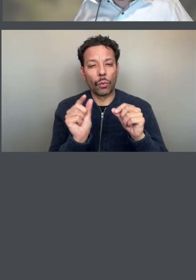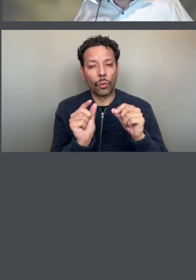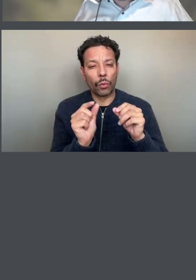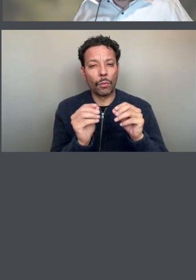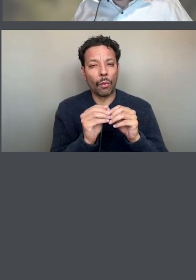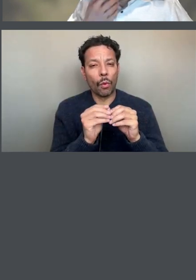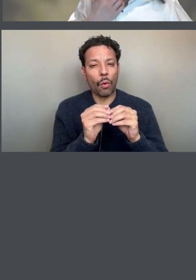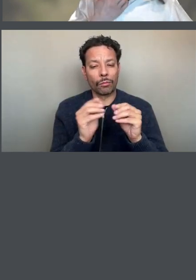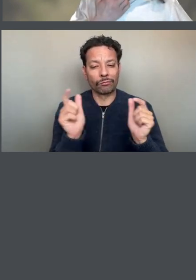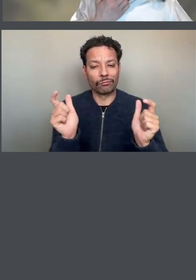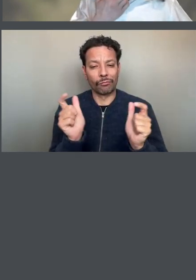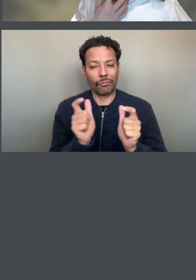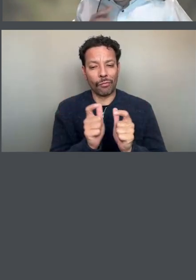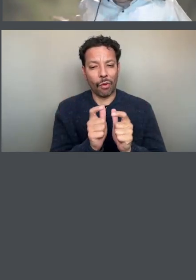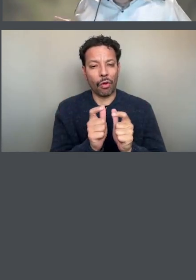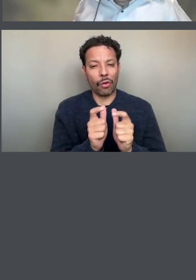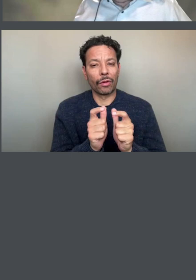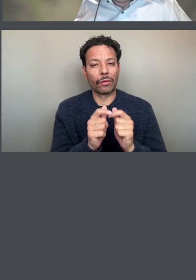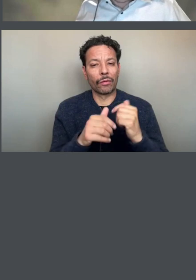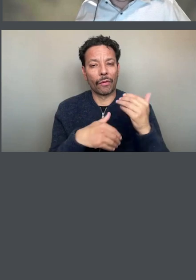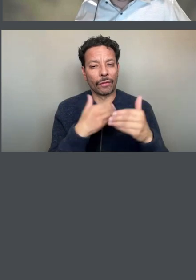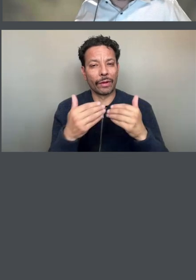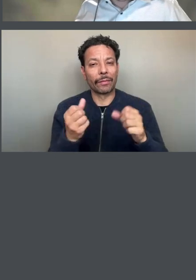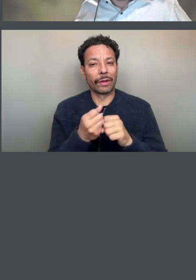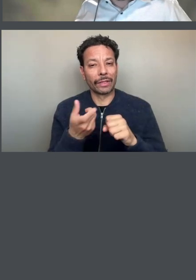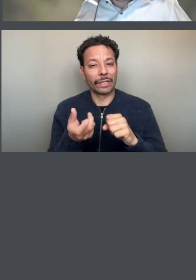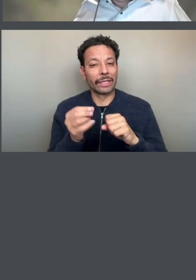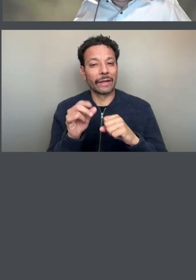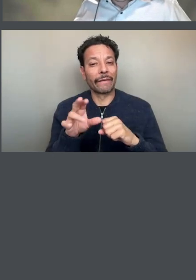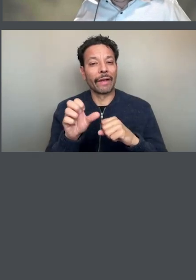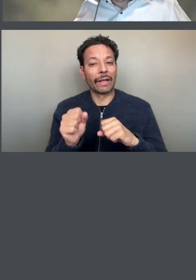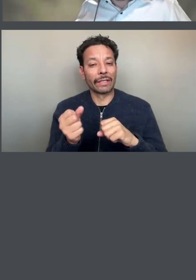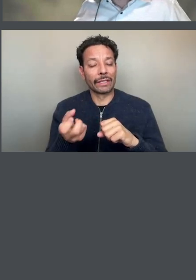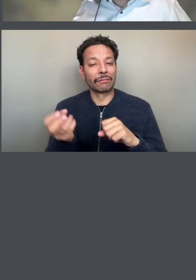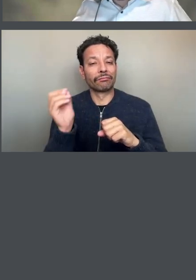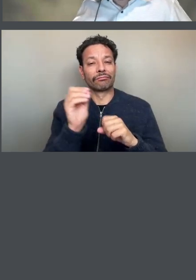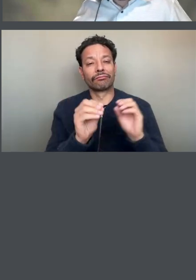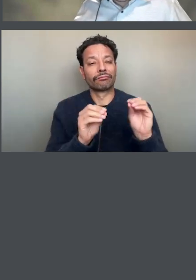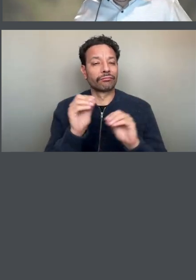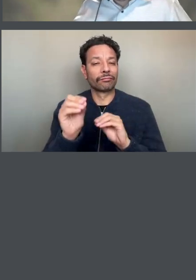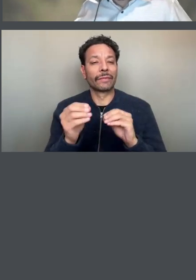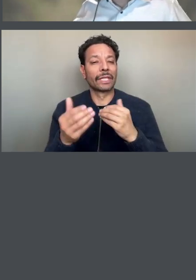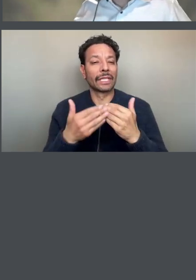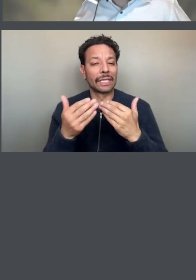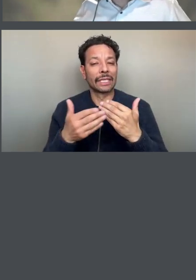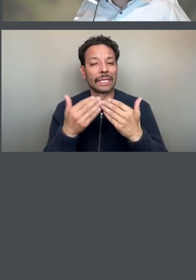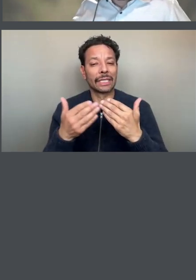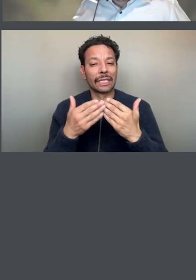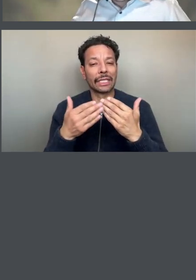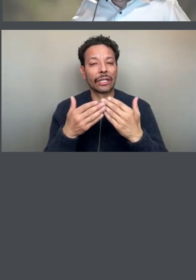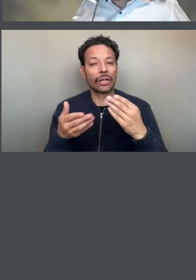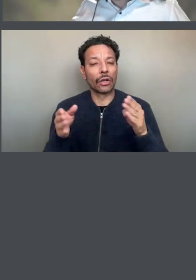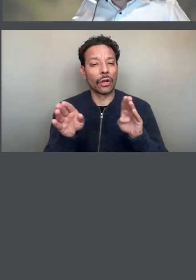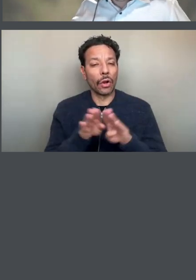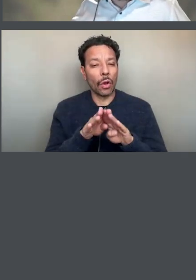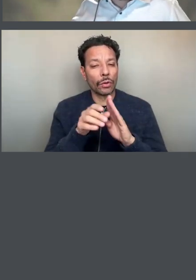more compact over time, making placement of the devices easier to close the